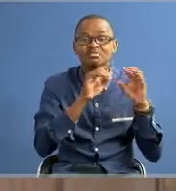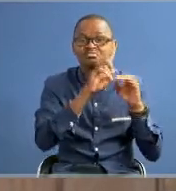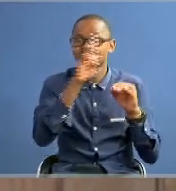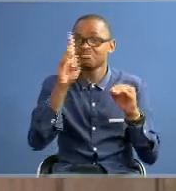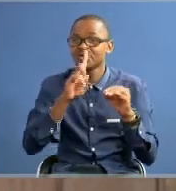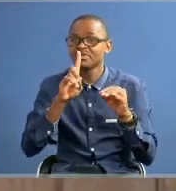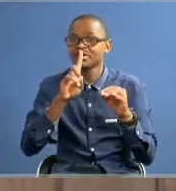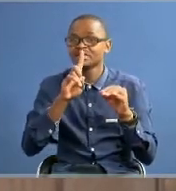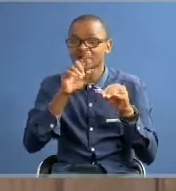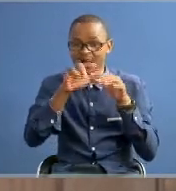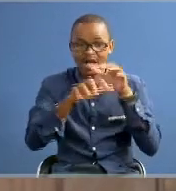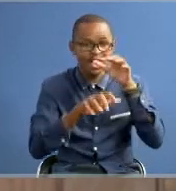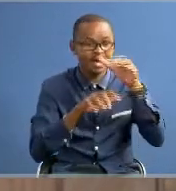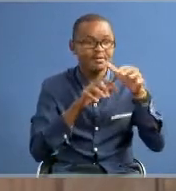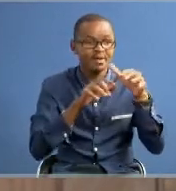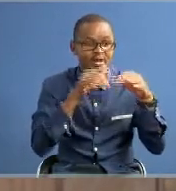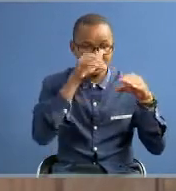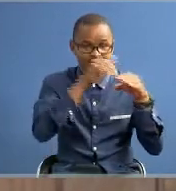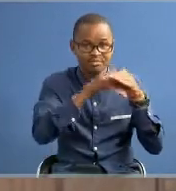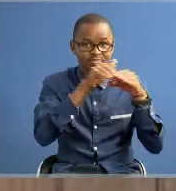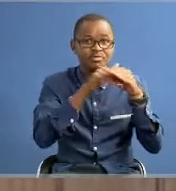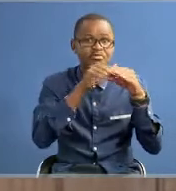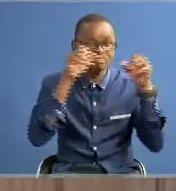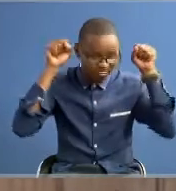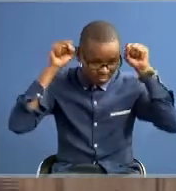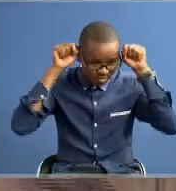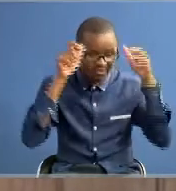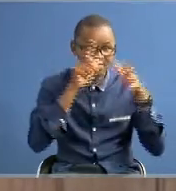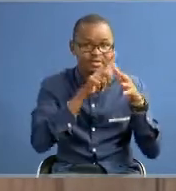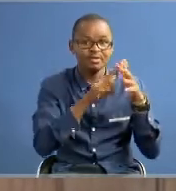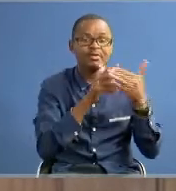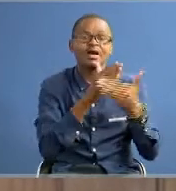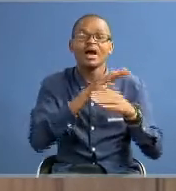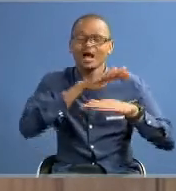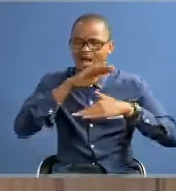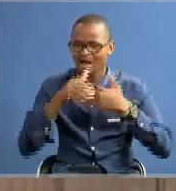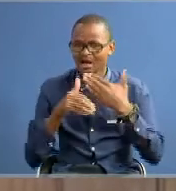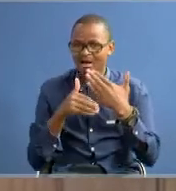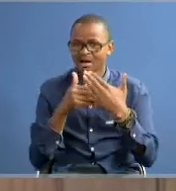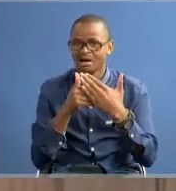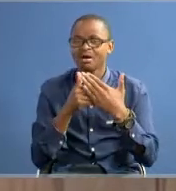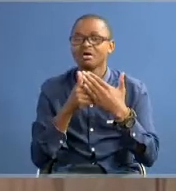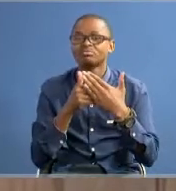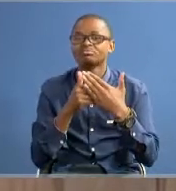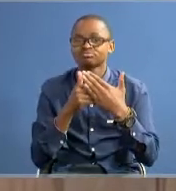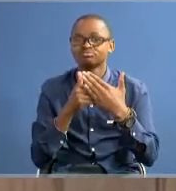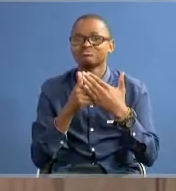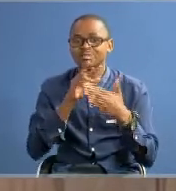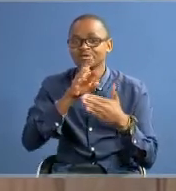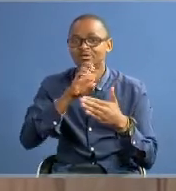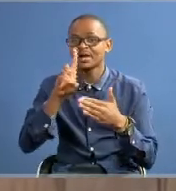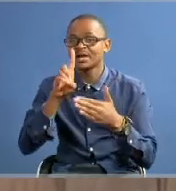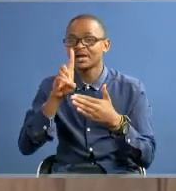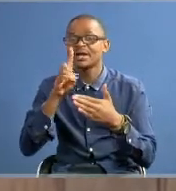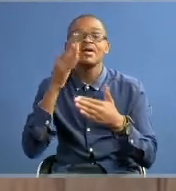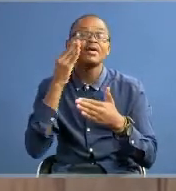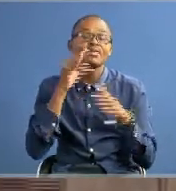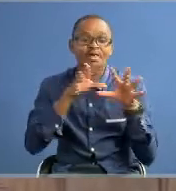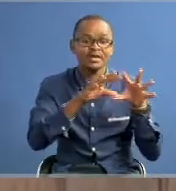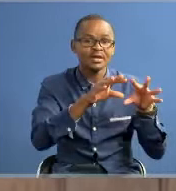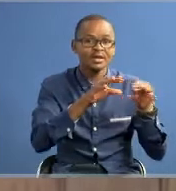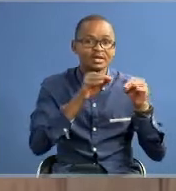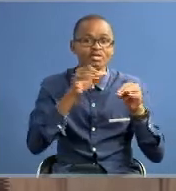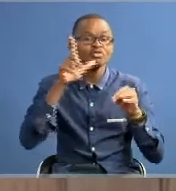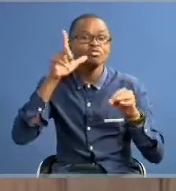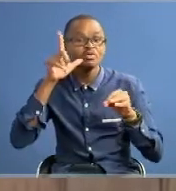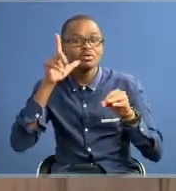seen wild animals? And we put headsets through them and they went through a whole wildlife experience. And we took some of them to